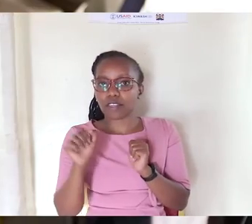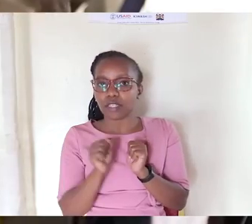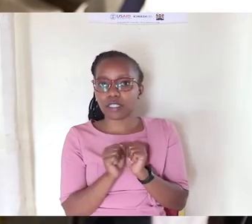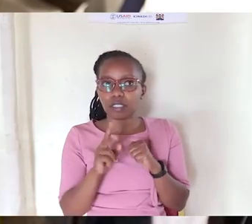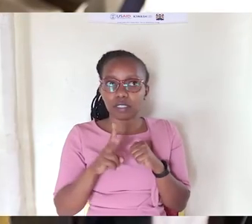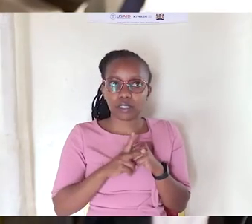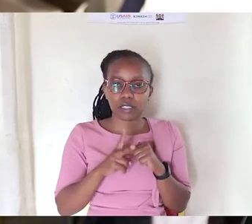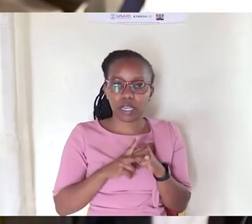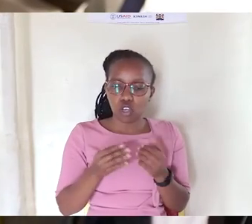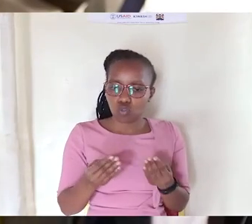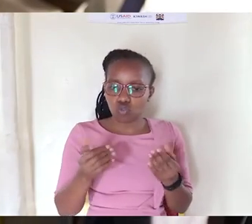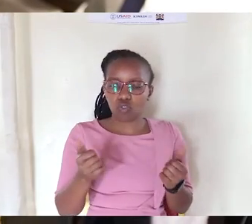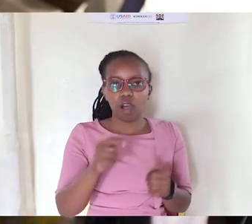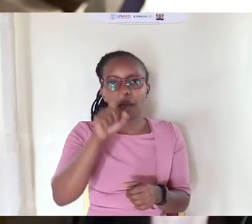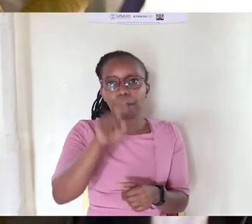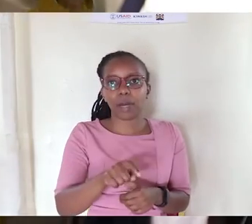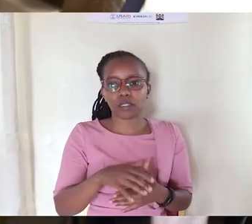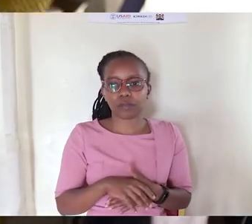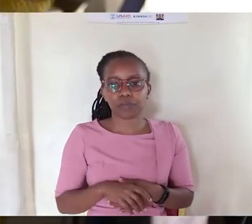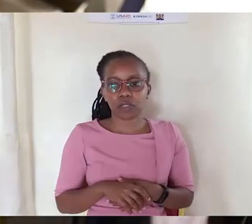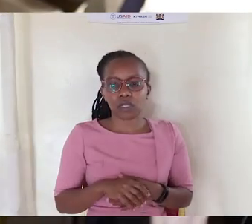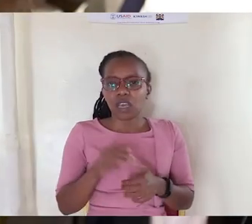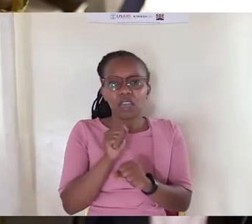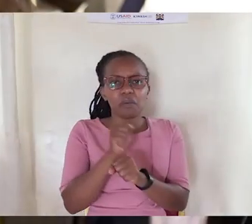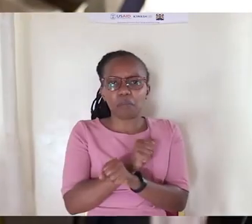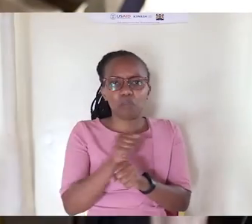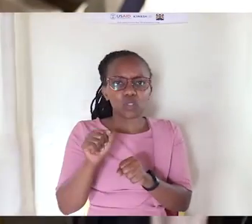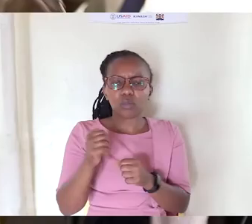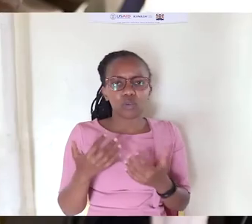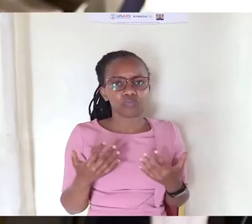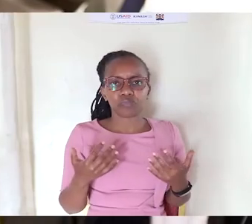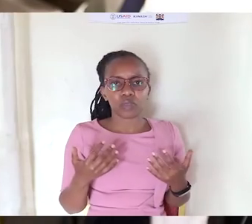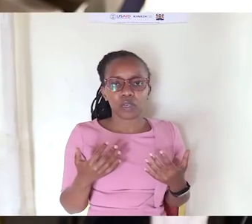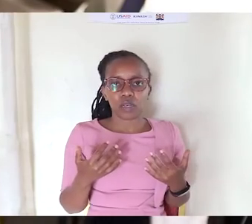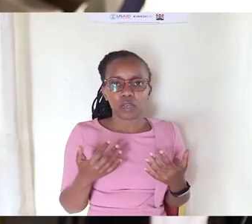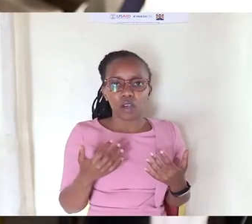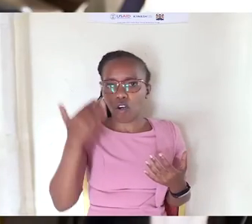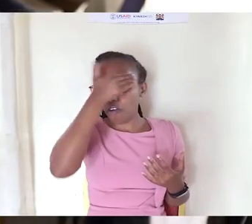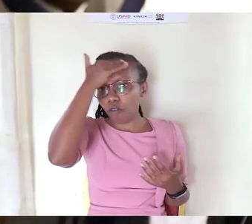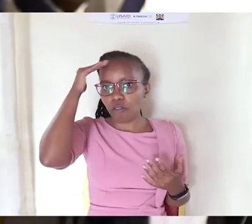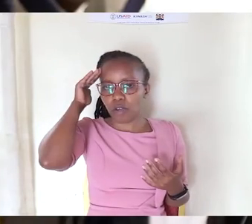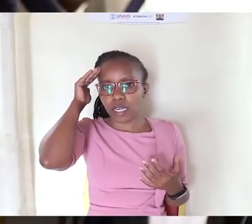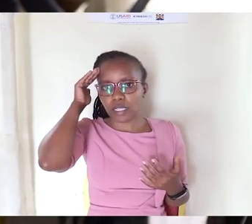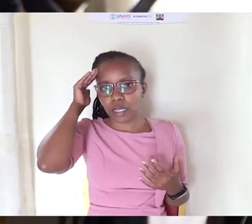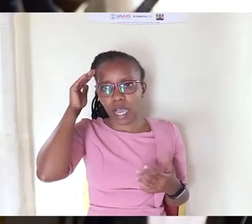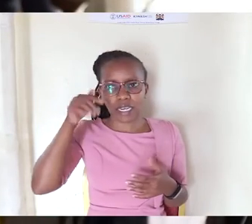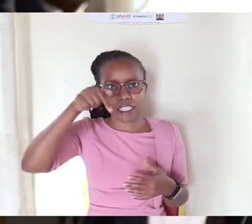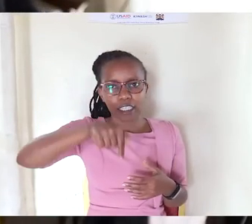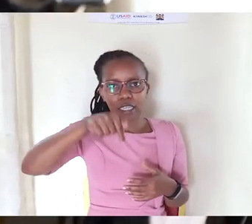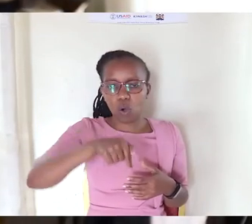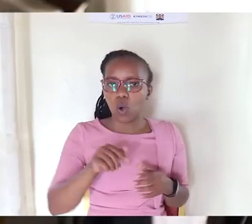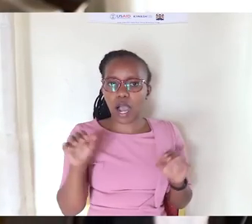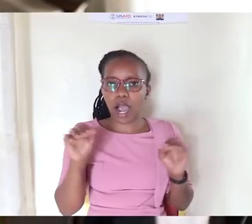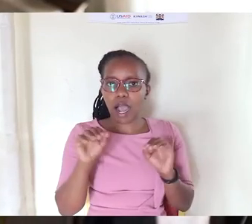2017 must be dealt with. We cannot be demanding for reparation until now. That just shows